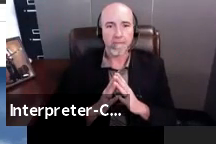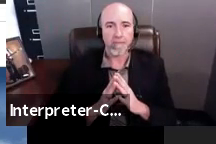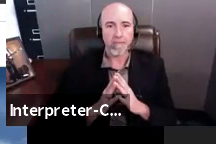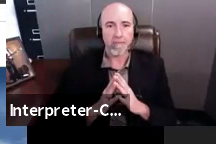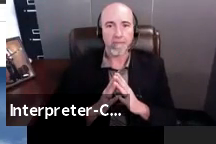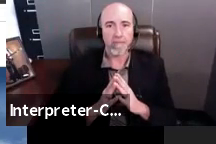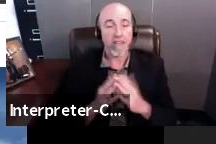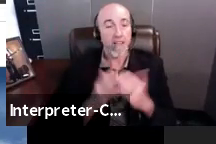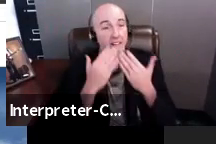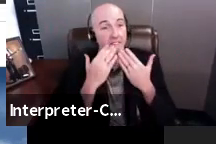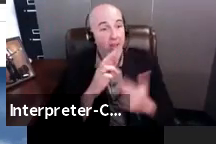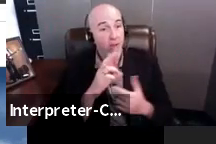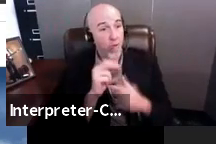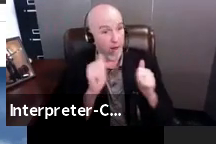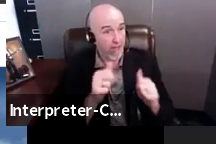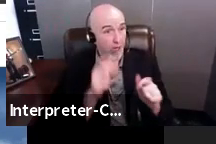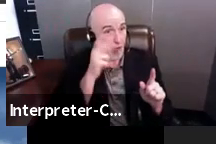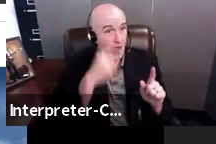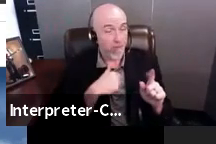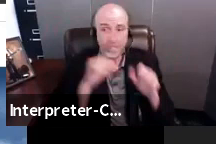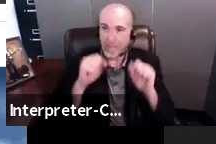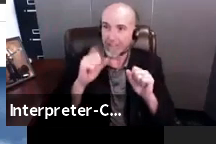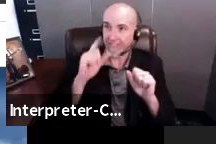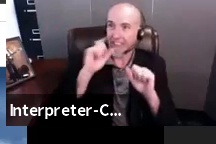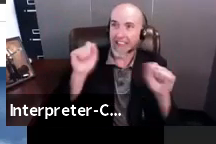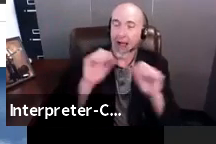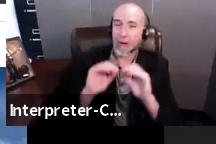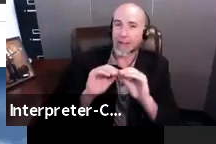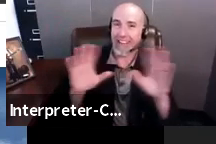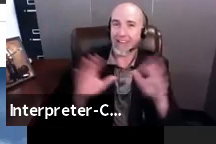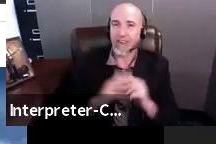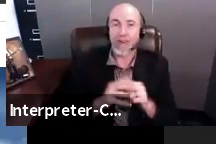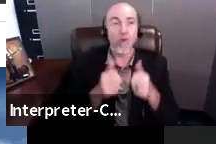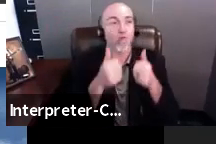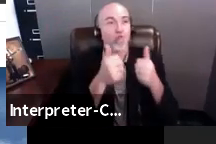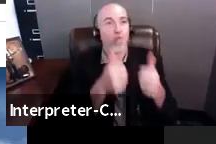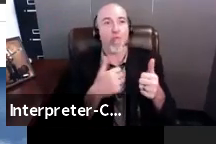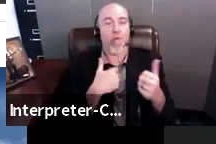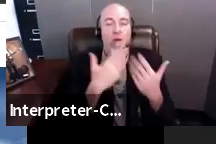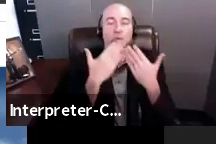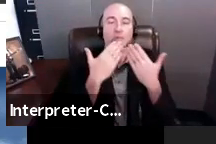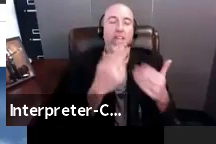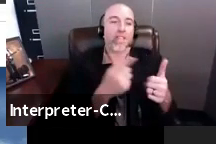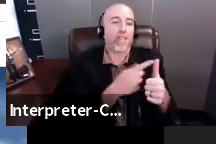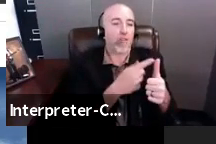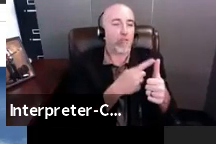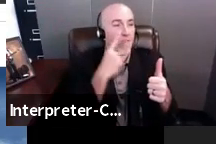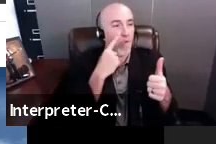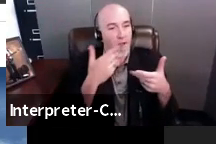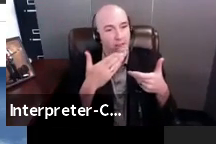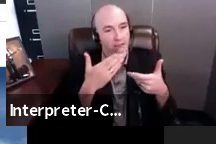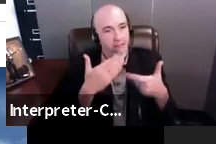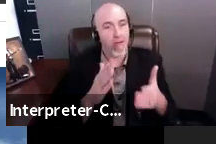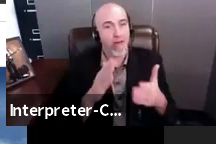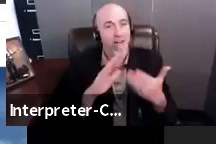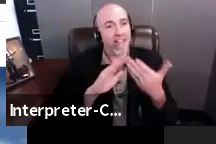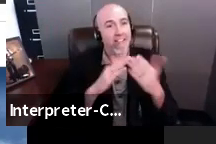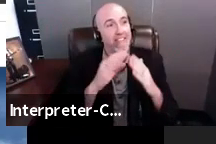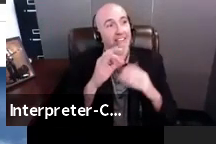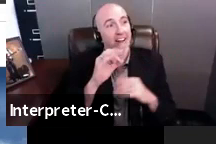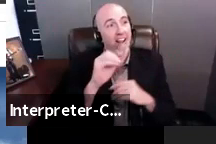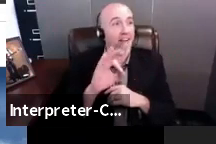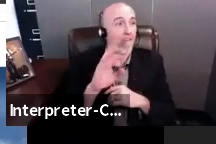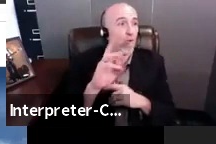Thank you, Ron. Can y'all hear me? Loud and clear. Great, great. Well, I want to thank you first for allowing the city of Waco